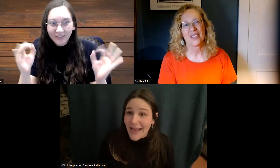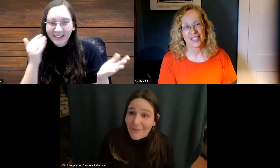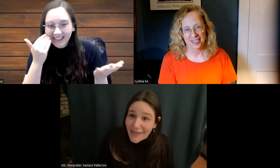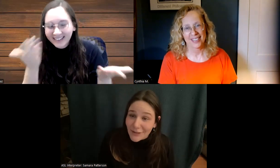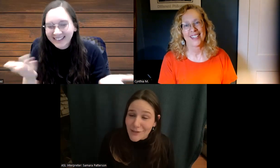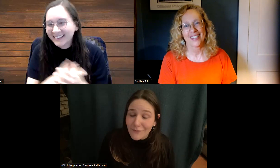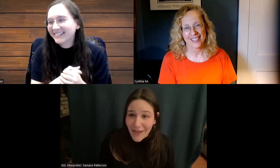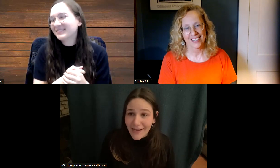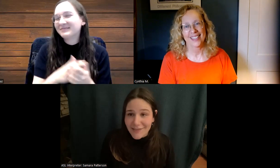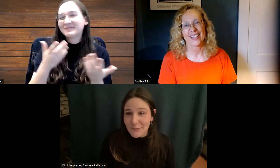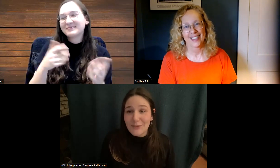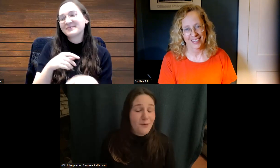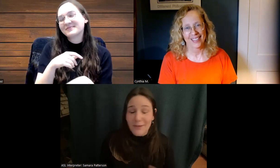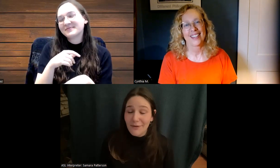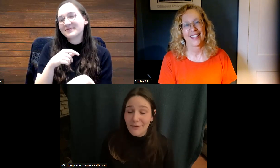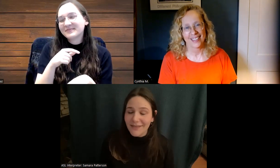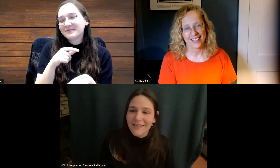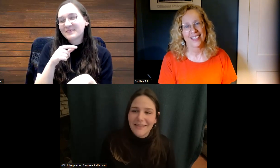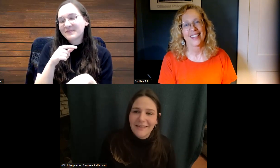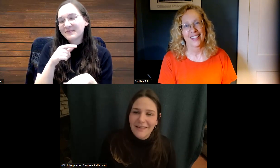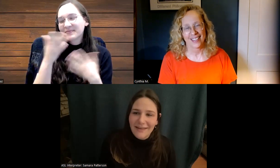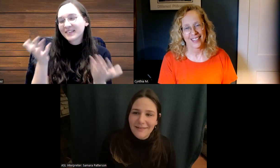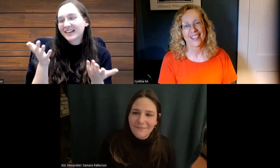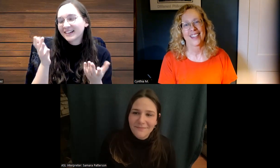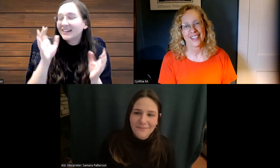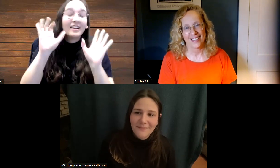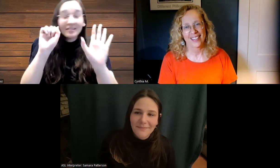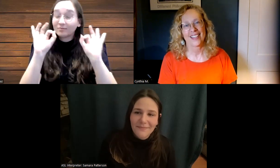we like having a hearing dog for that kind of situation would be perfect.